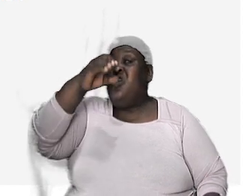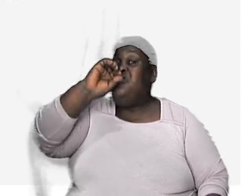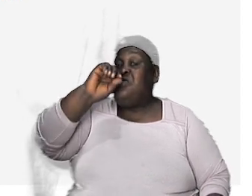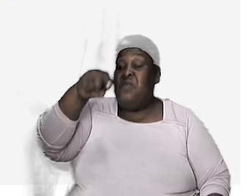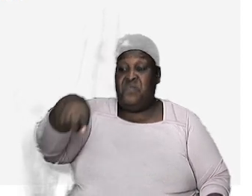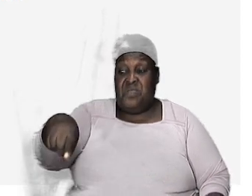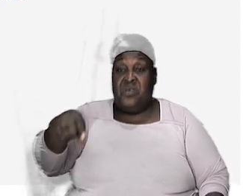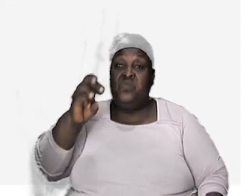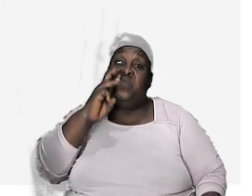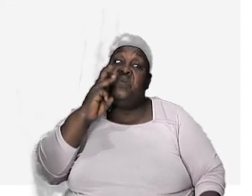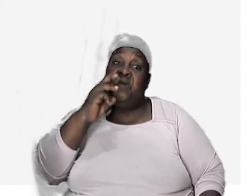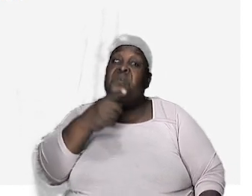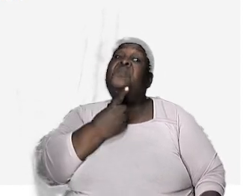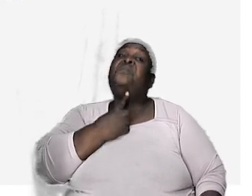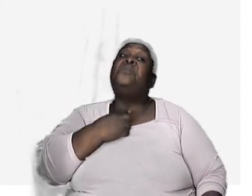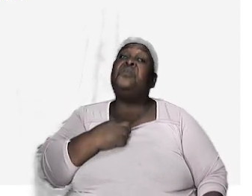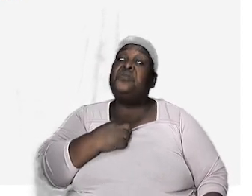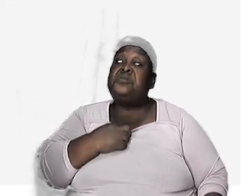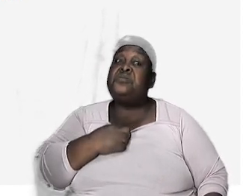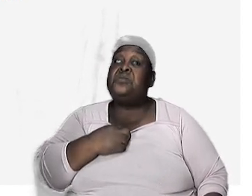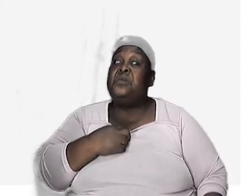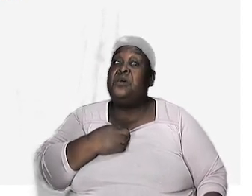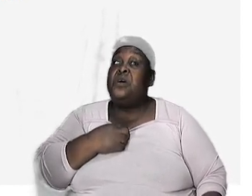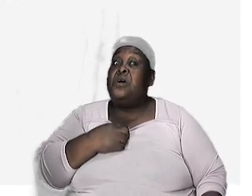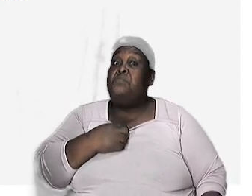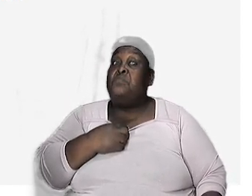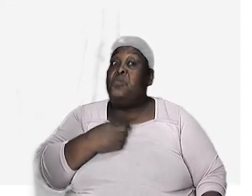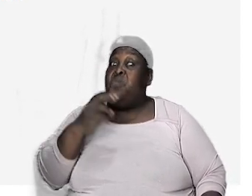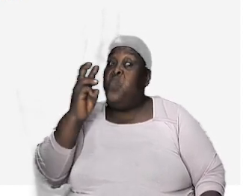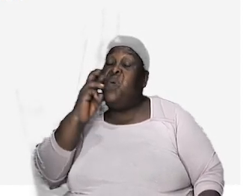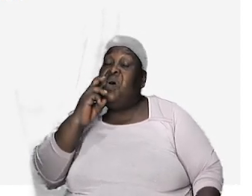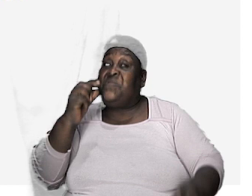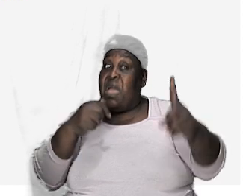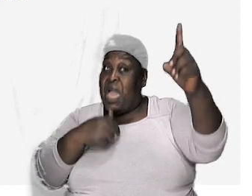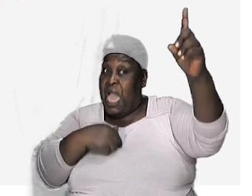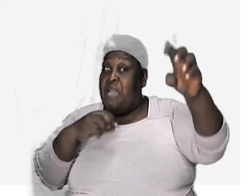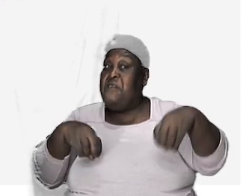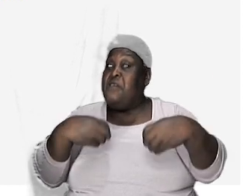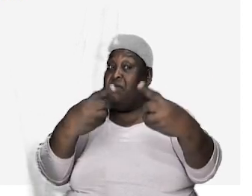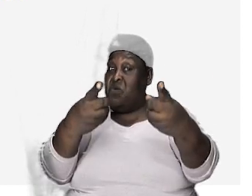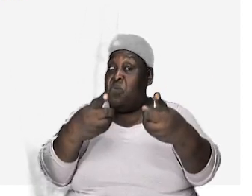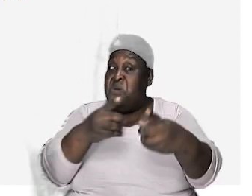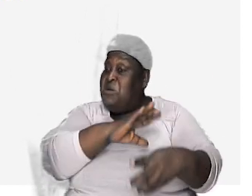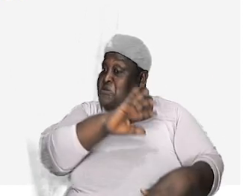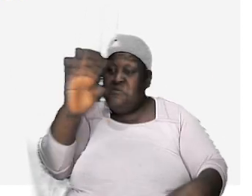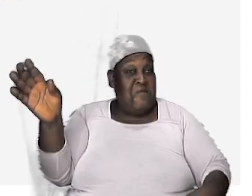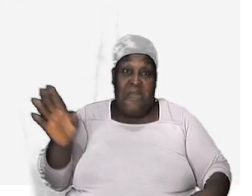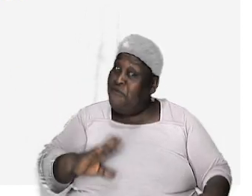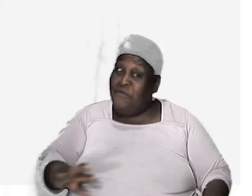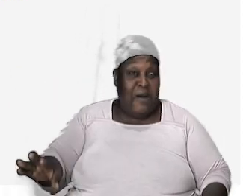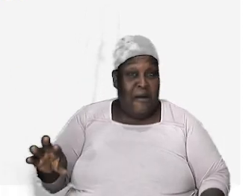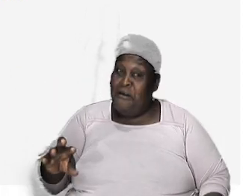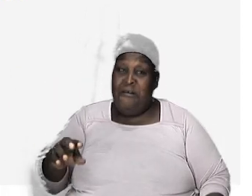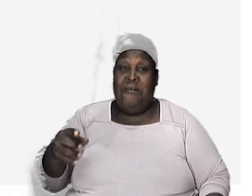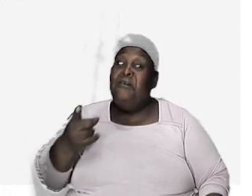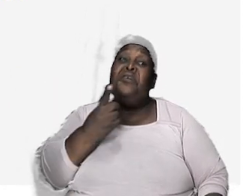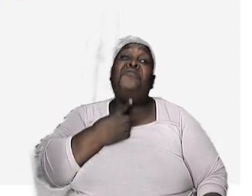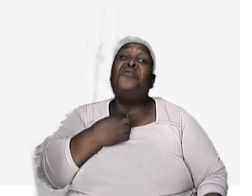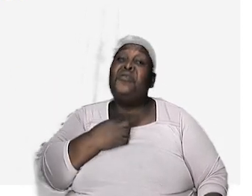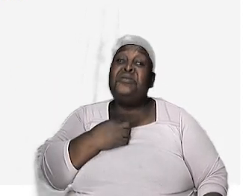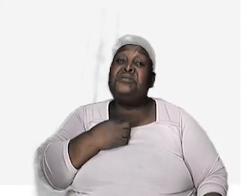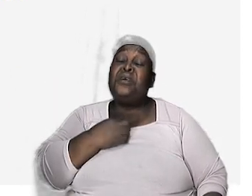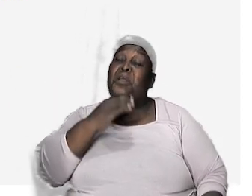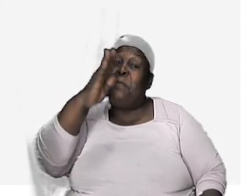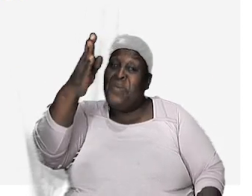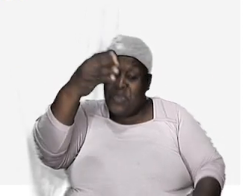going to thirst again. But the water that I will give you, you shall never thirst again. Because that water is going to be into you